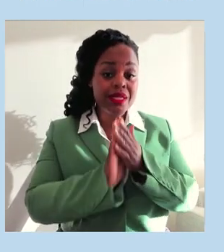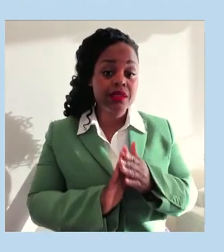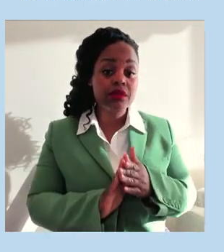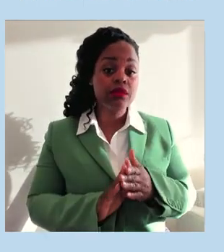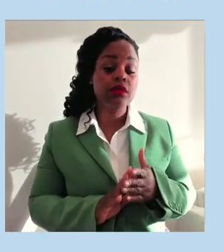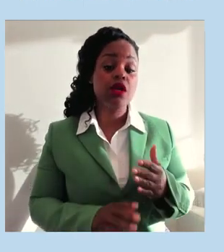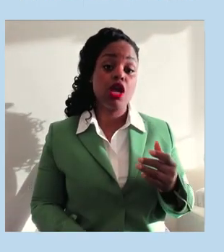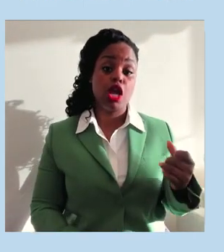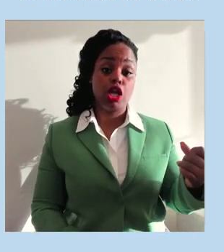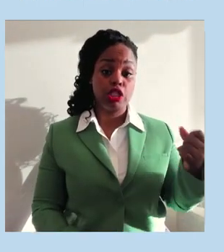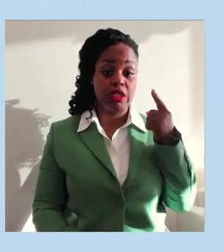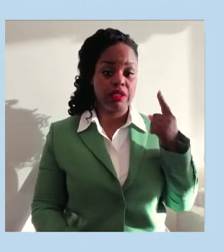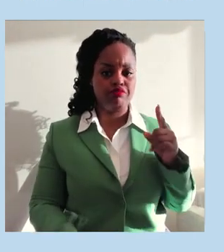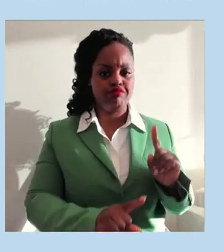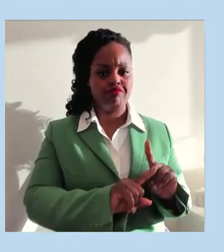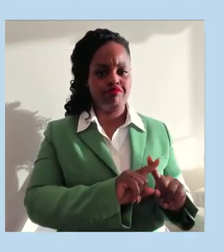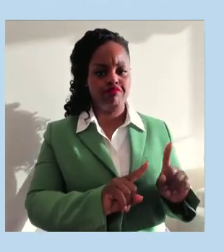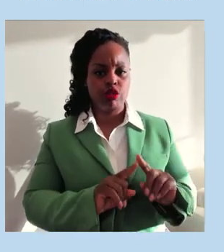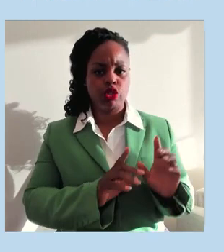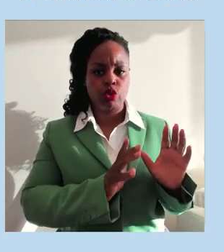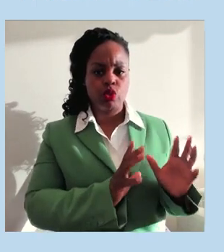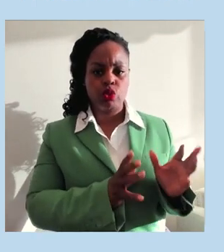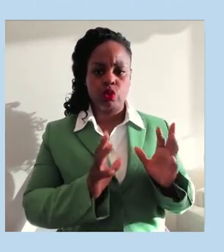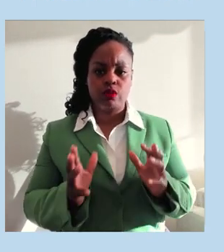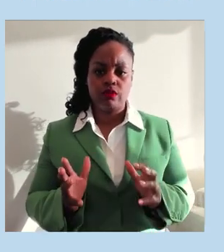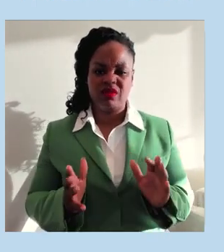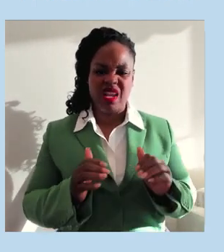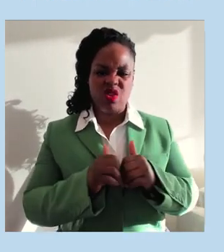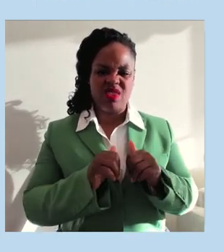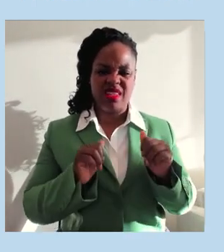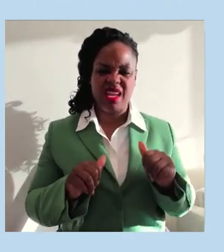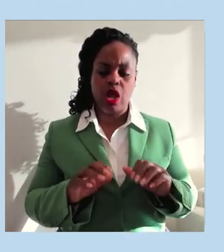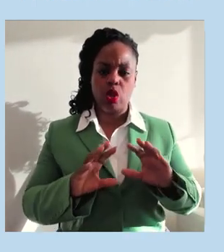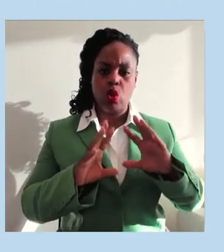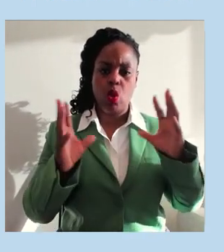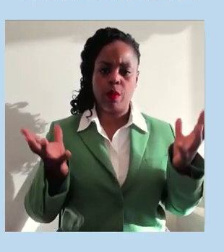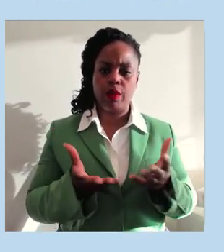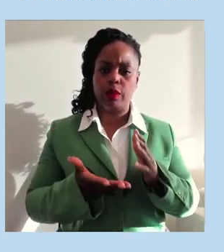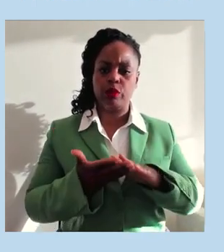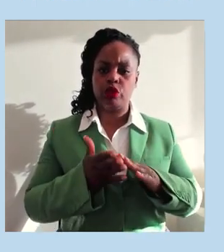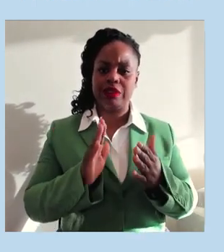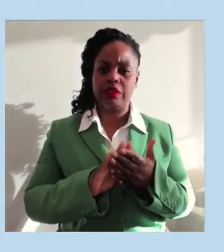better protect women in or affected by armed conflict?